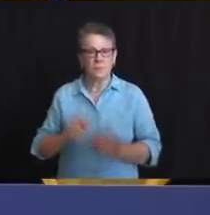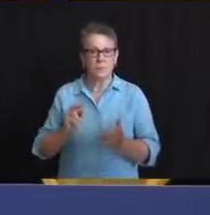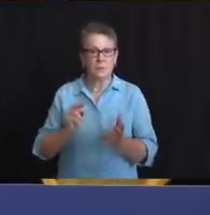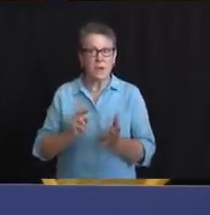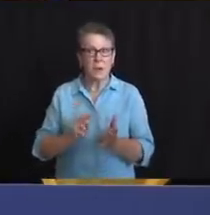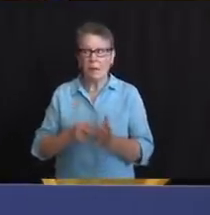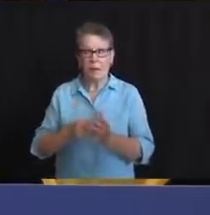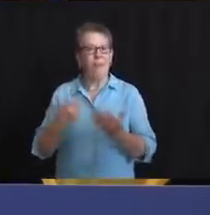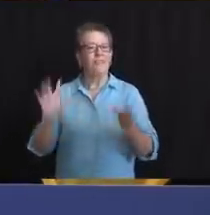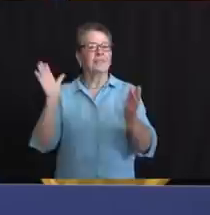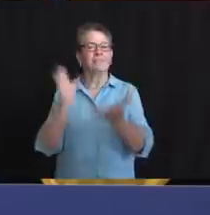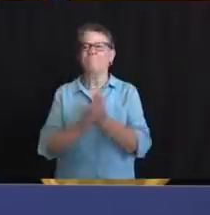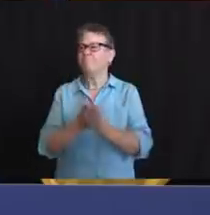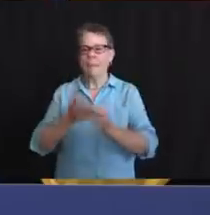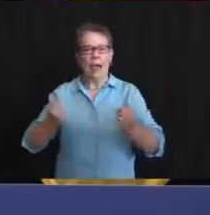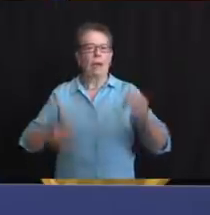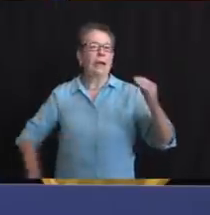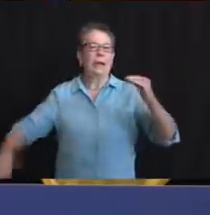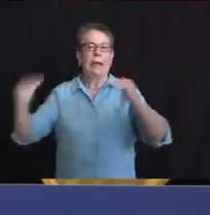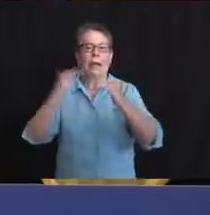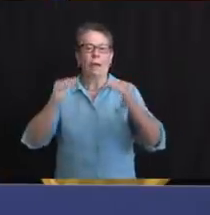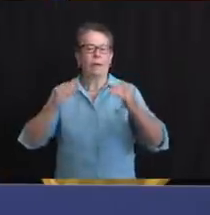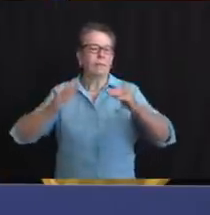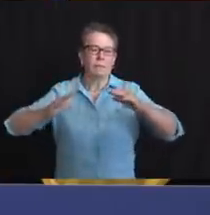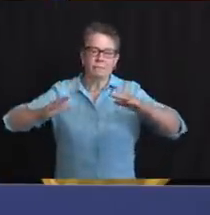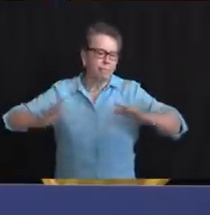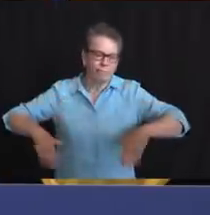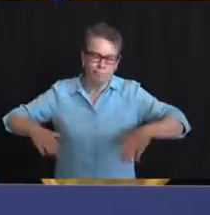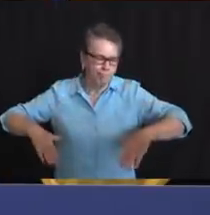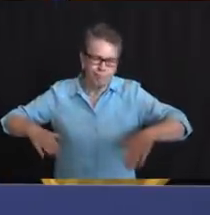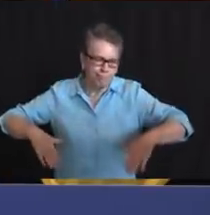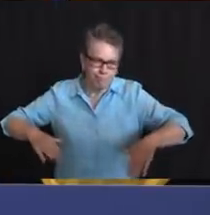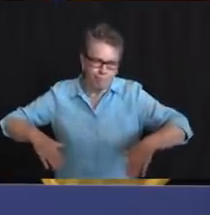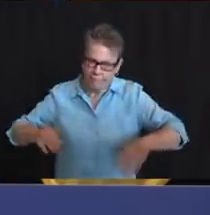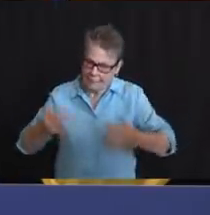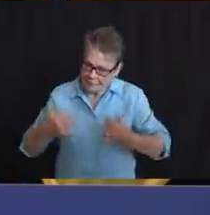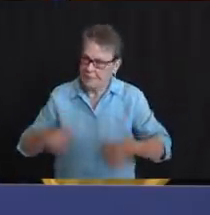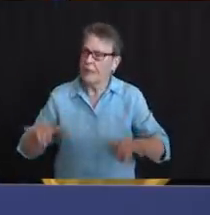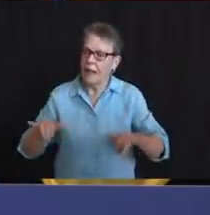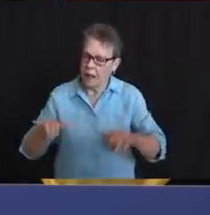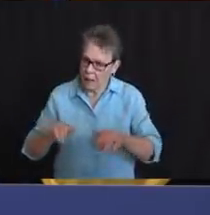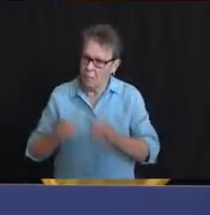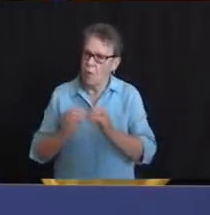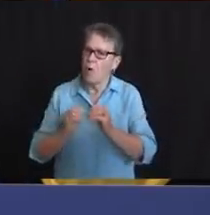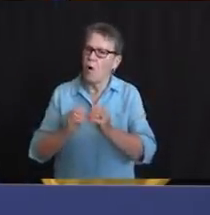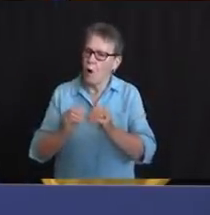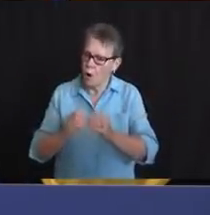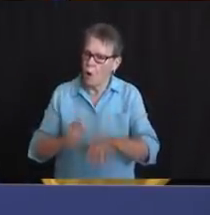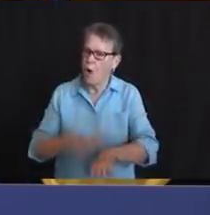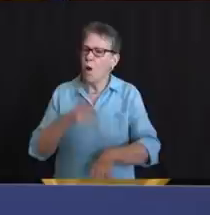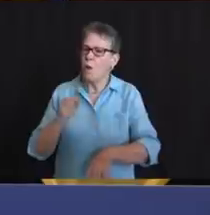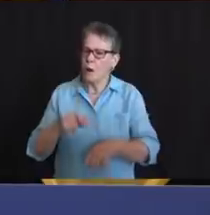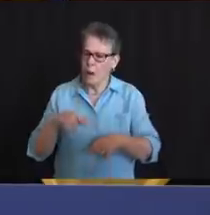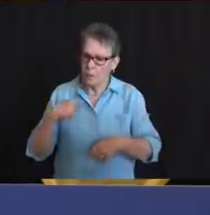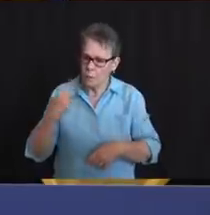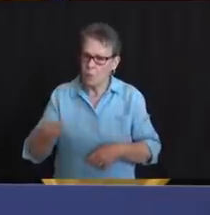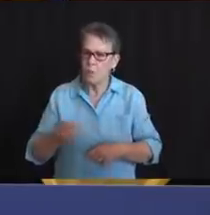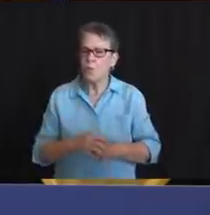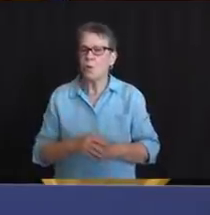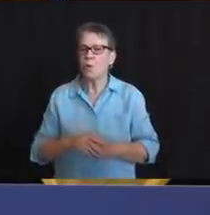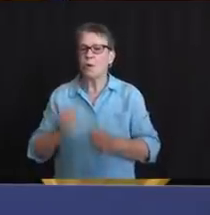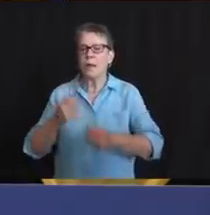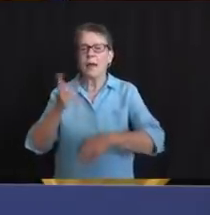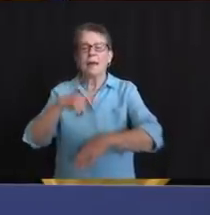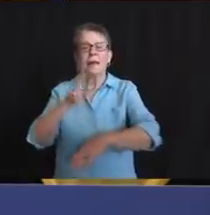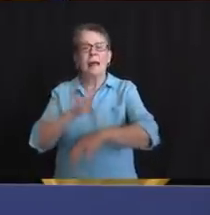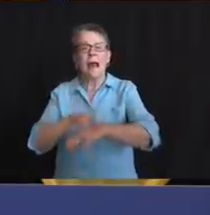are gratified, as they should be, by that step. I'd say it has been a national moment